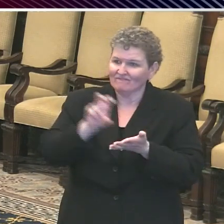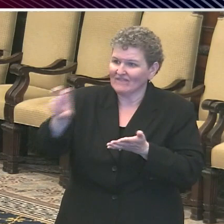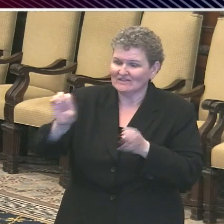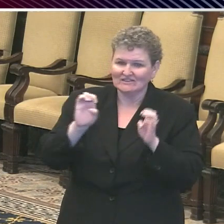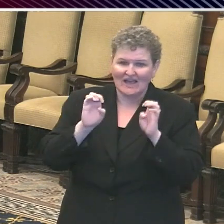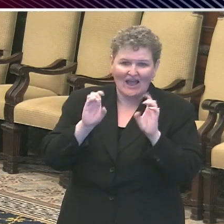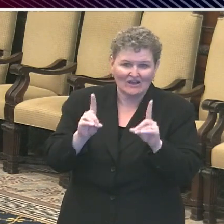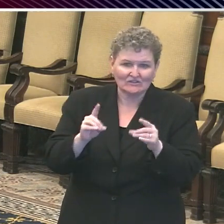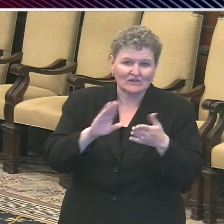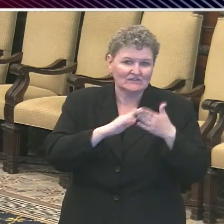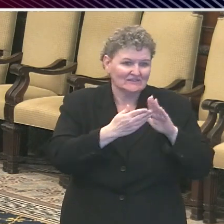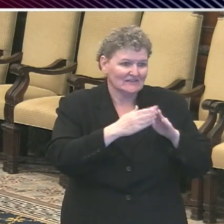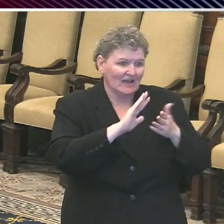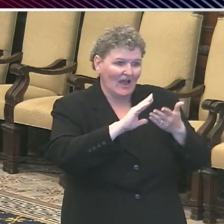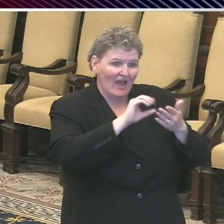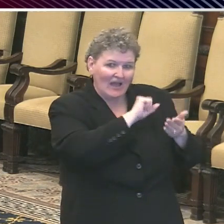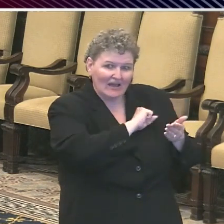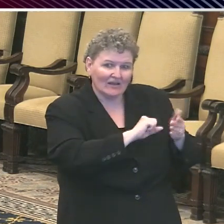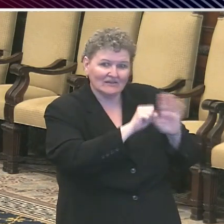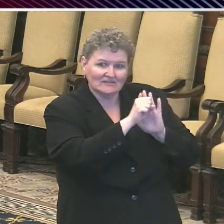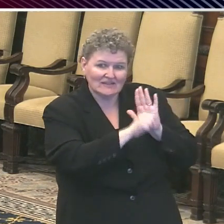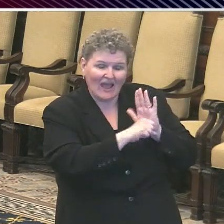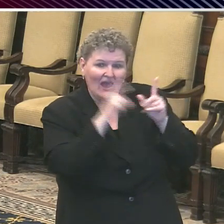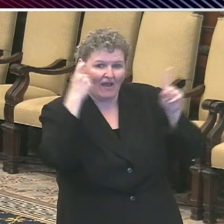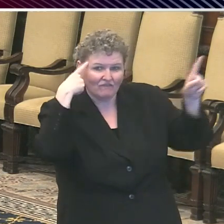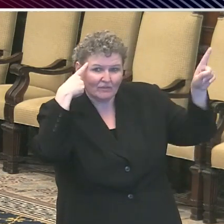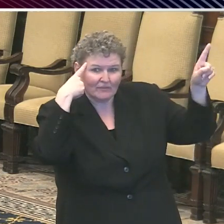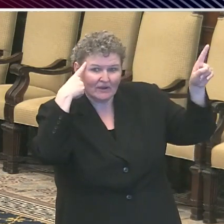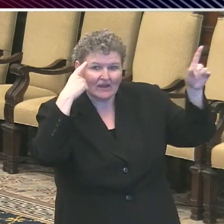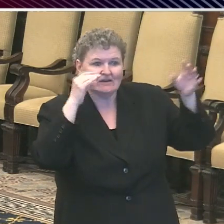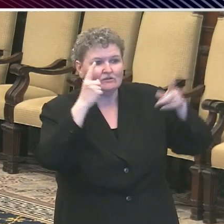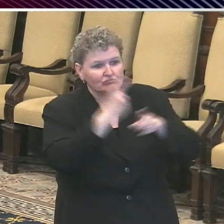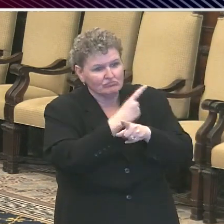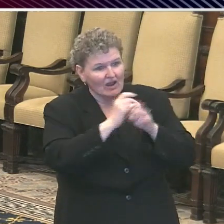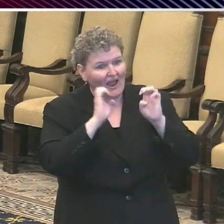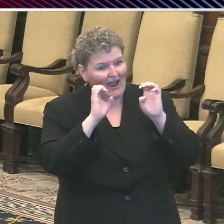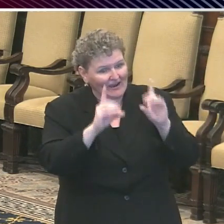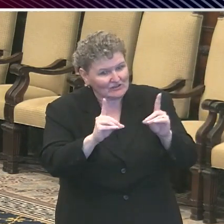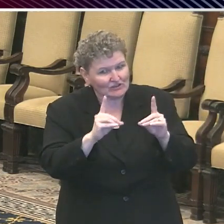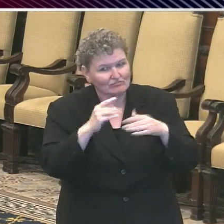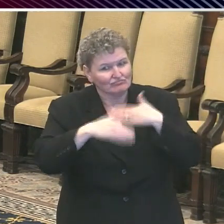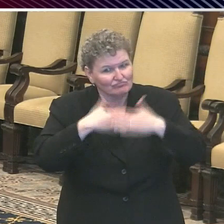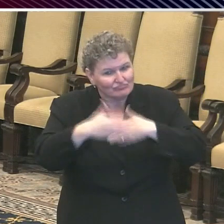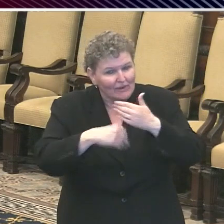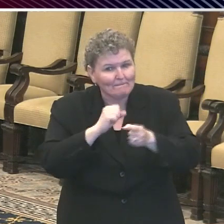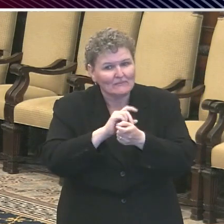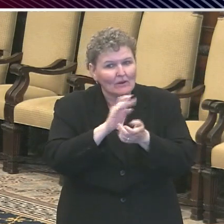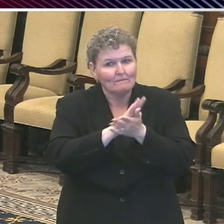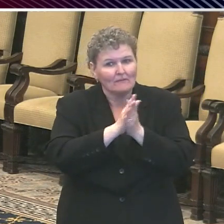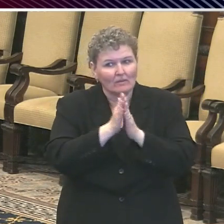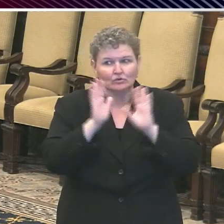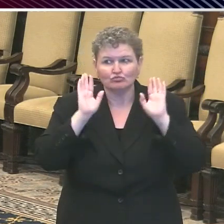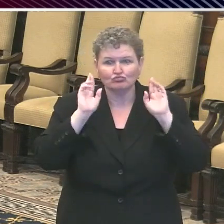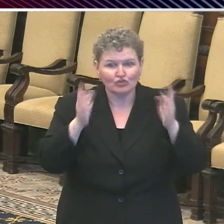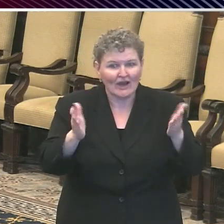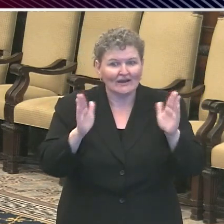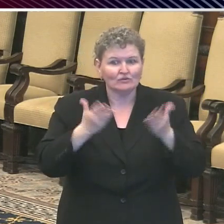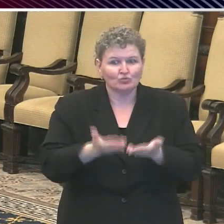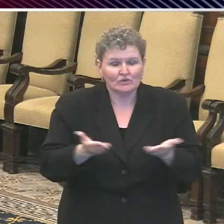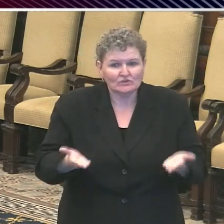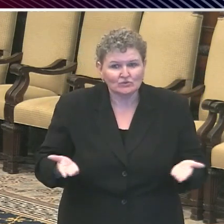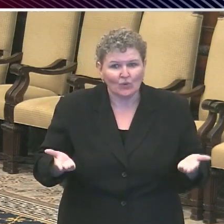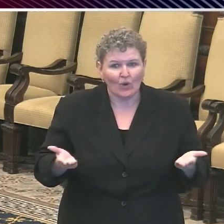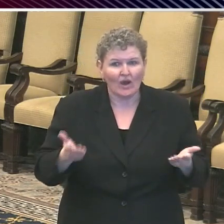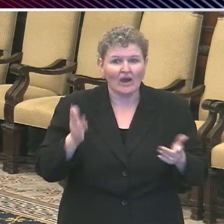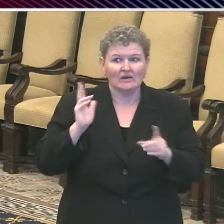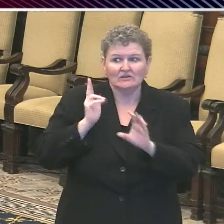and federal, and get our kids to a point where they can be educated and be a great resource pool for employment, we will never move